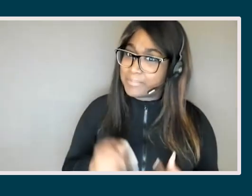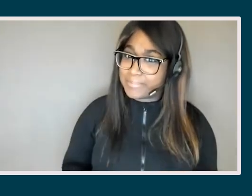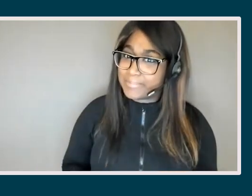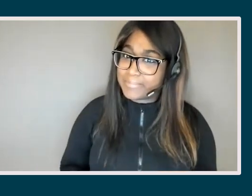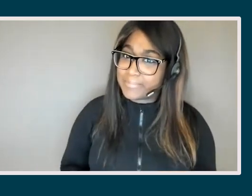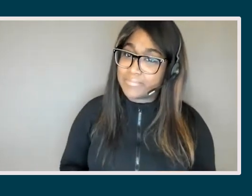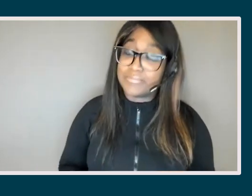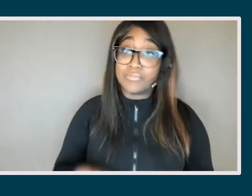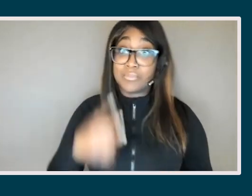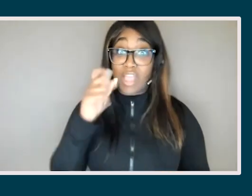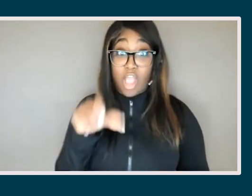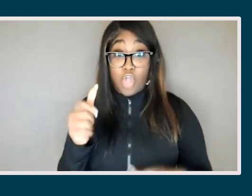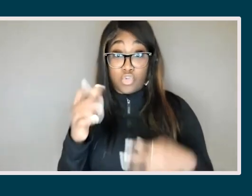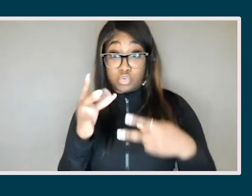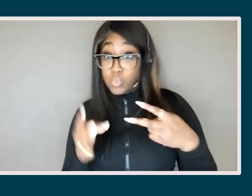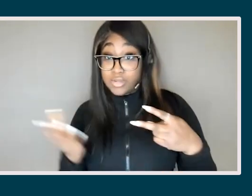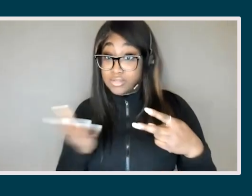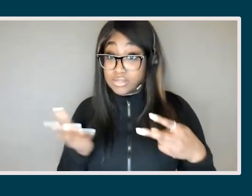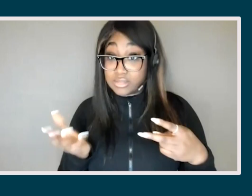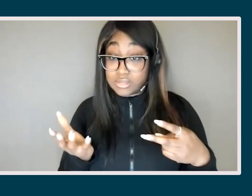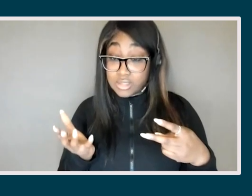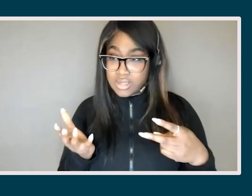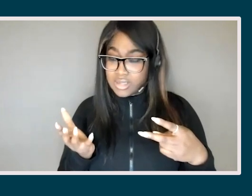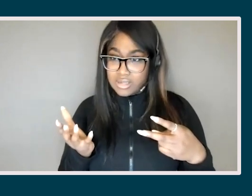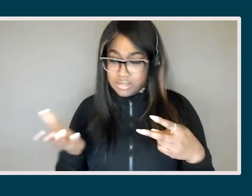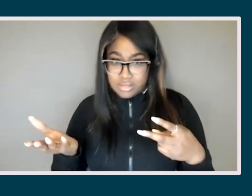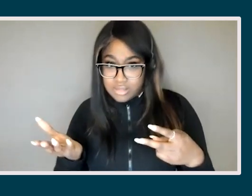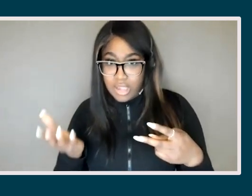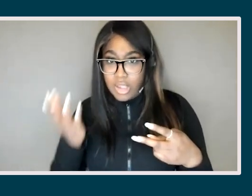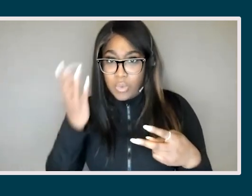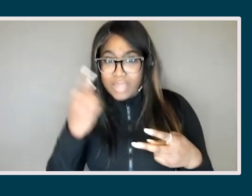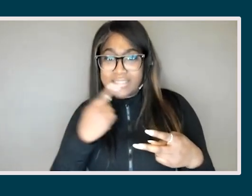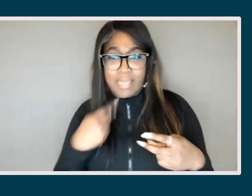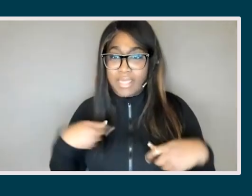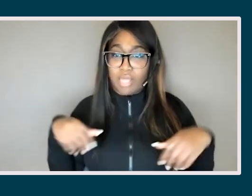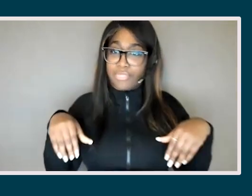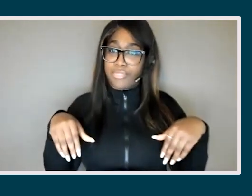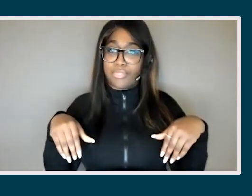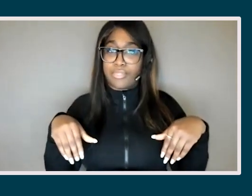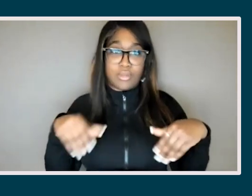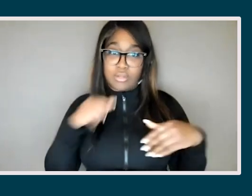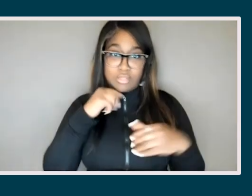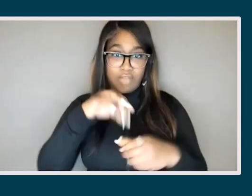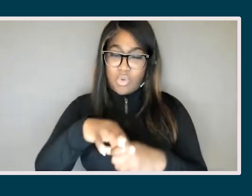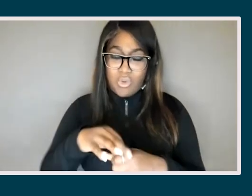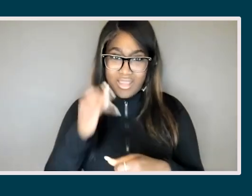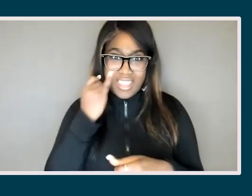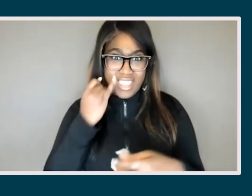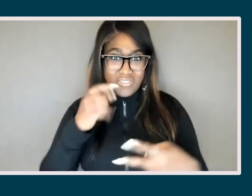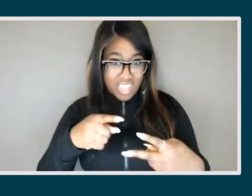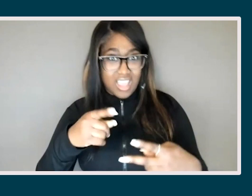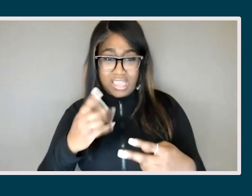Because the other choice is, like, why would you ever say I'm going to sit this one out? And if the greater of 2 evils